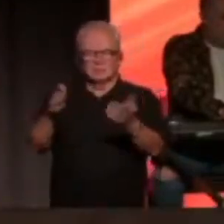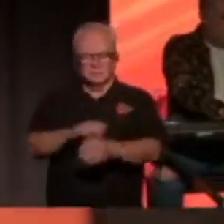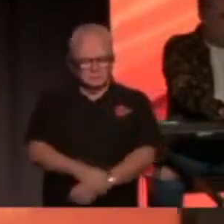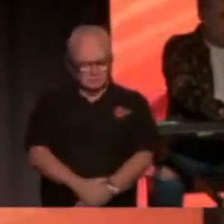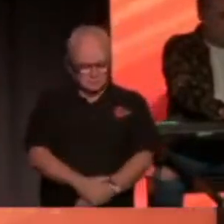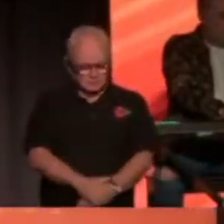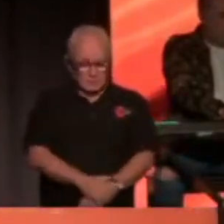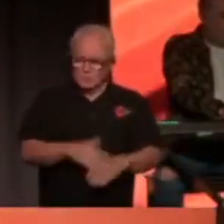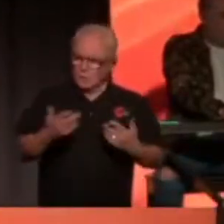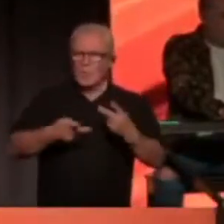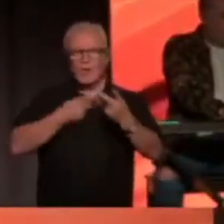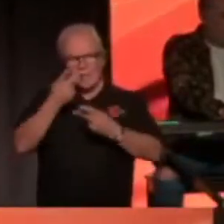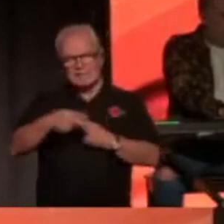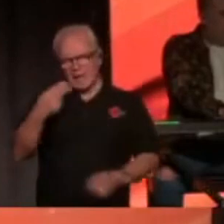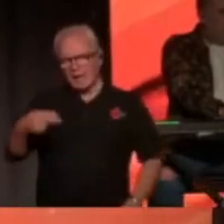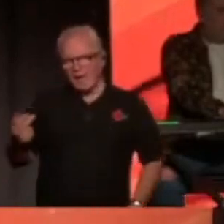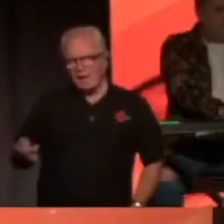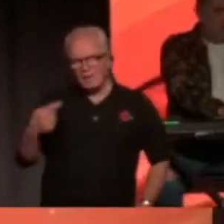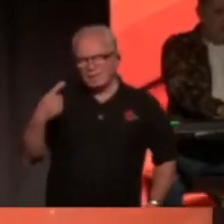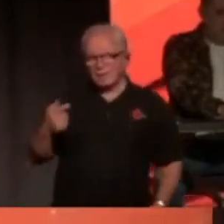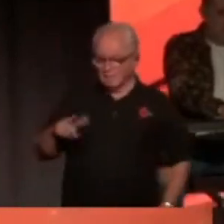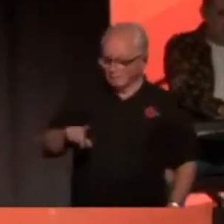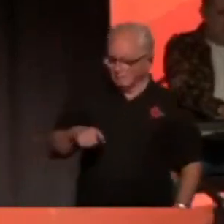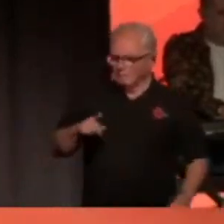And so we're going to sing this again. We're going to sing this again. But this time,